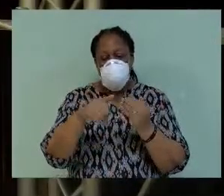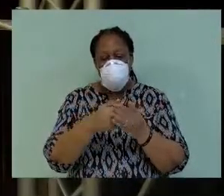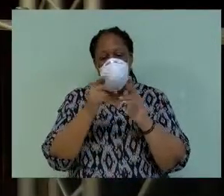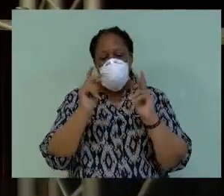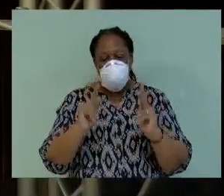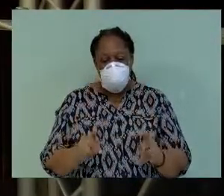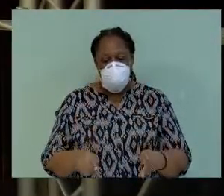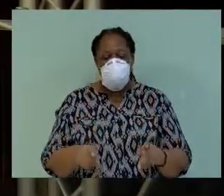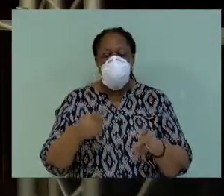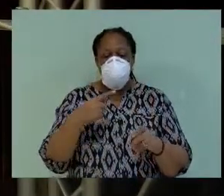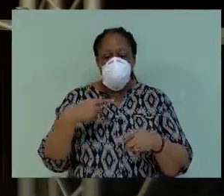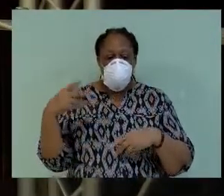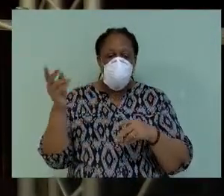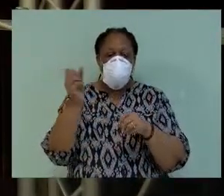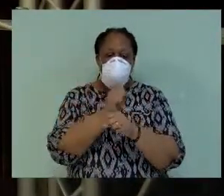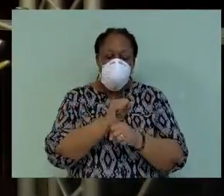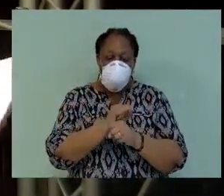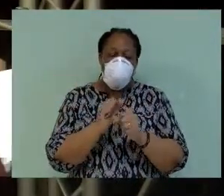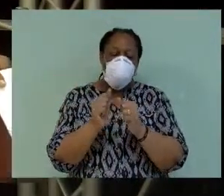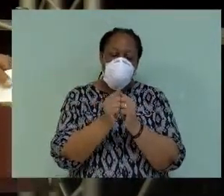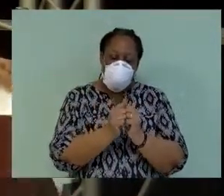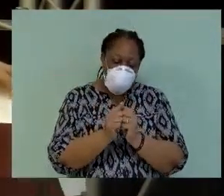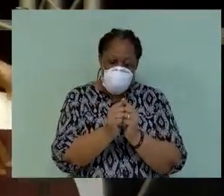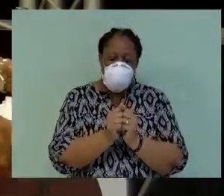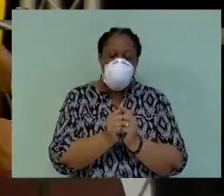court system. Thank you.